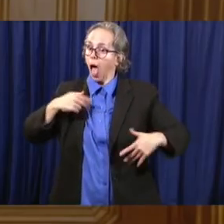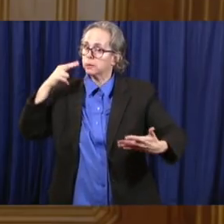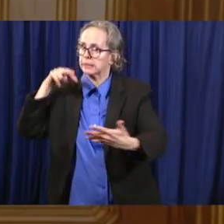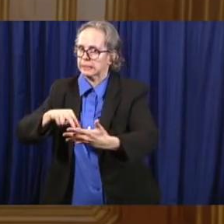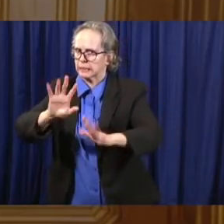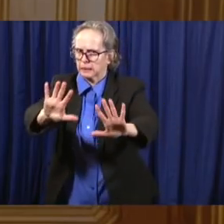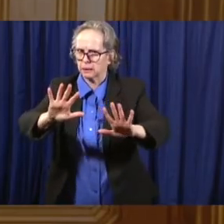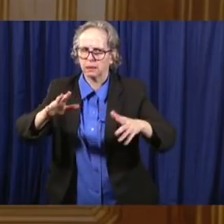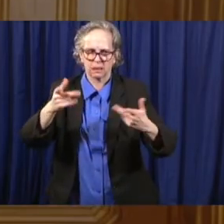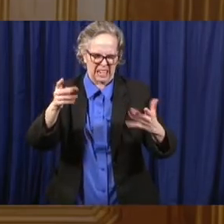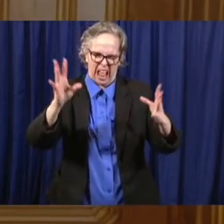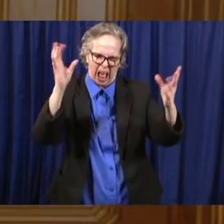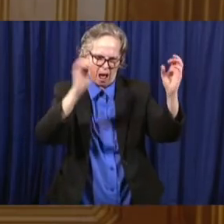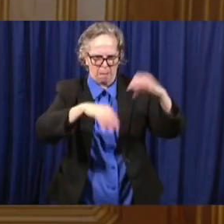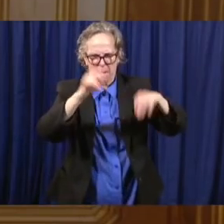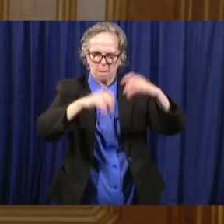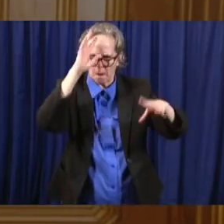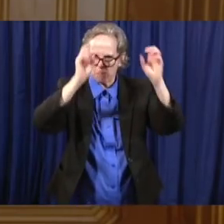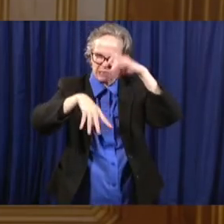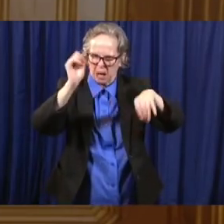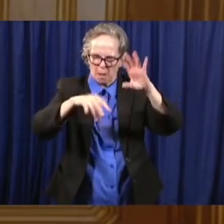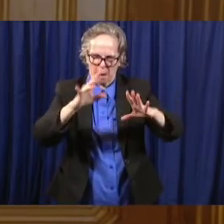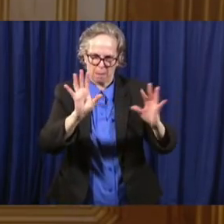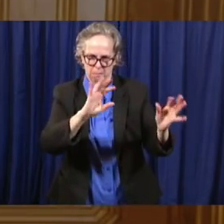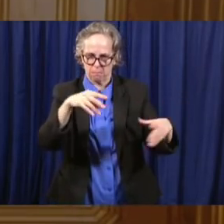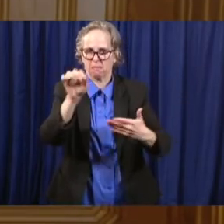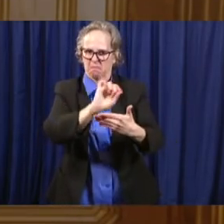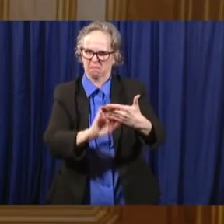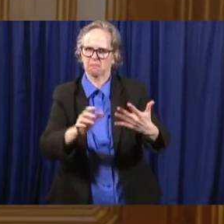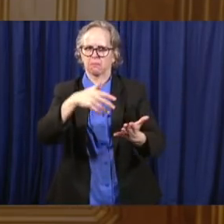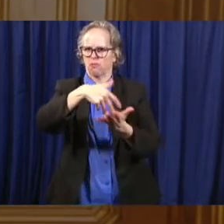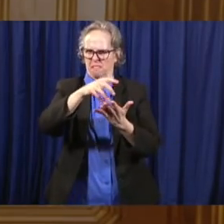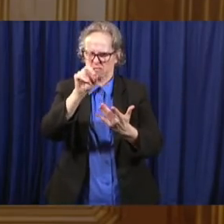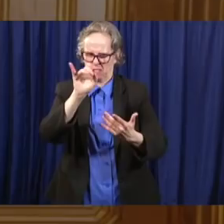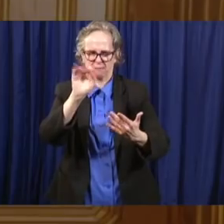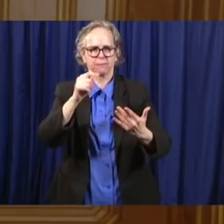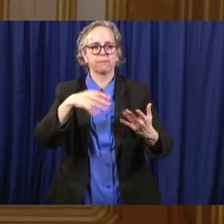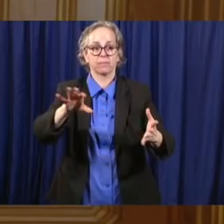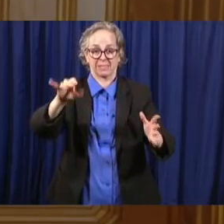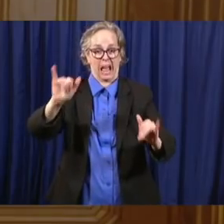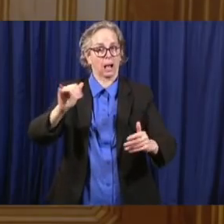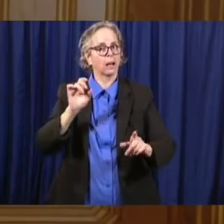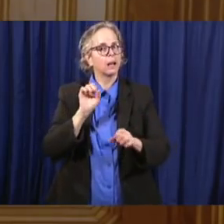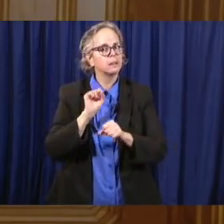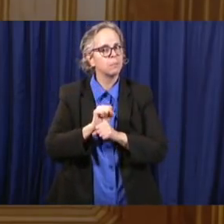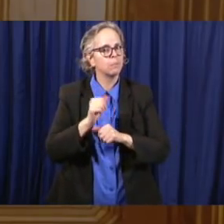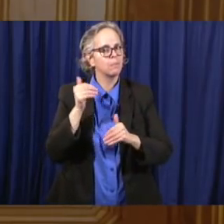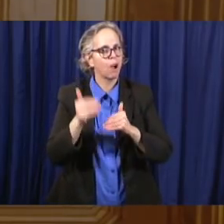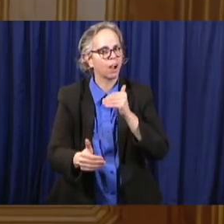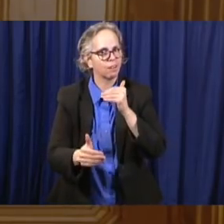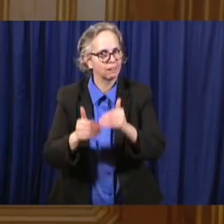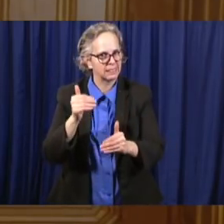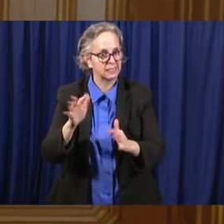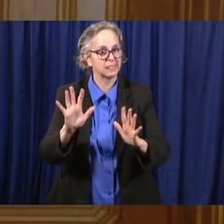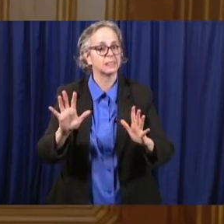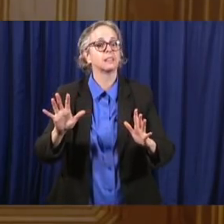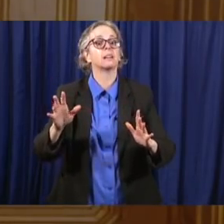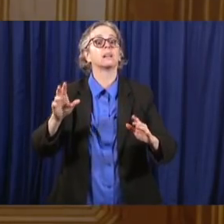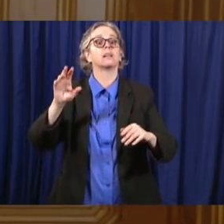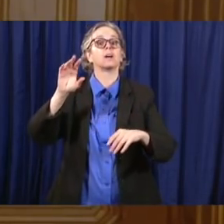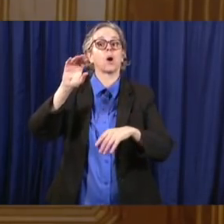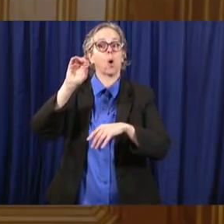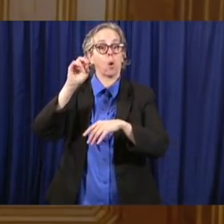it. It seems to me that the process that is taking place with the Ohio Hospital